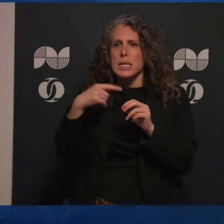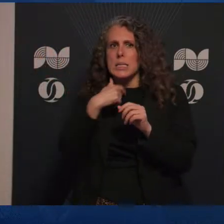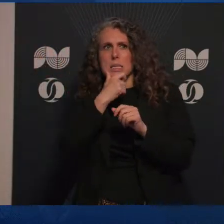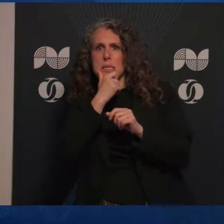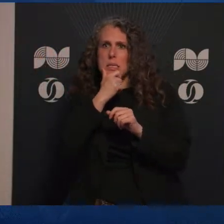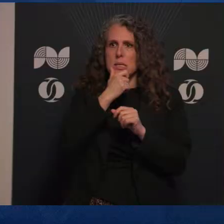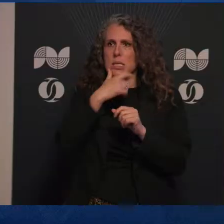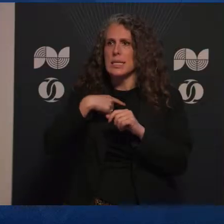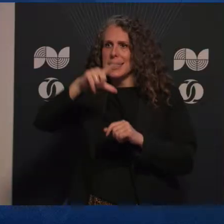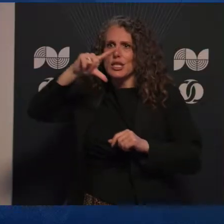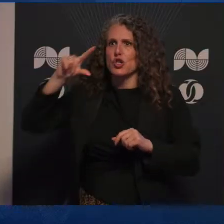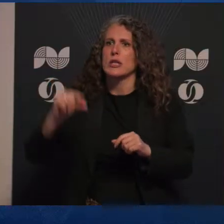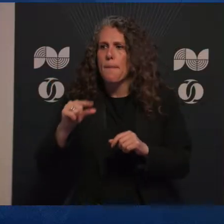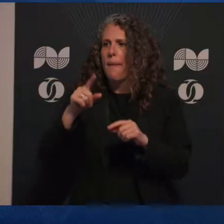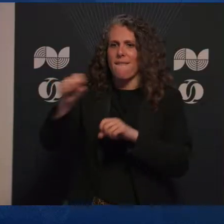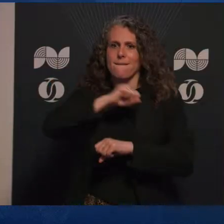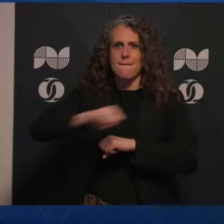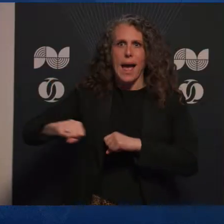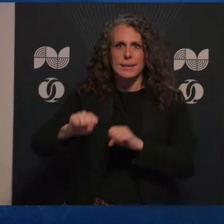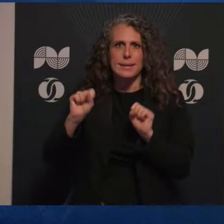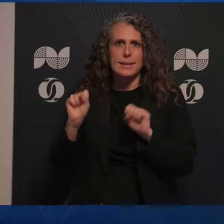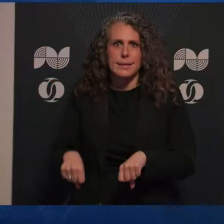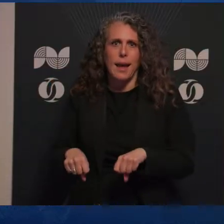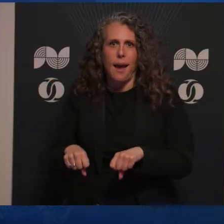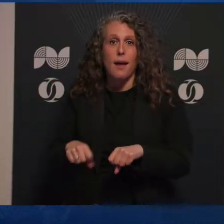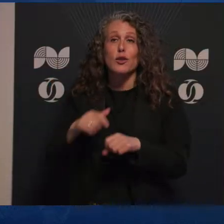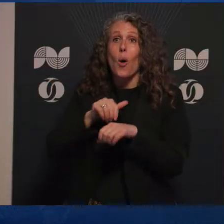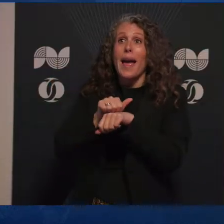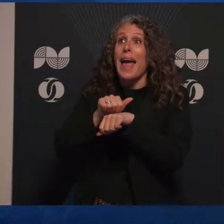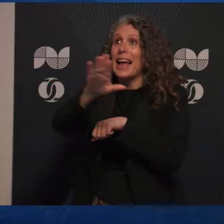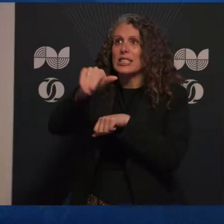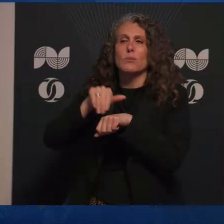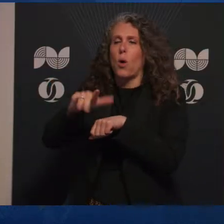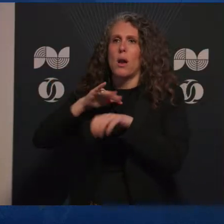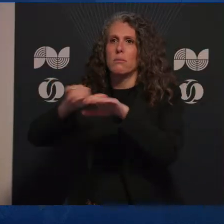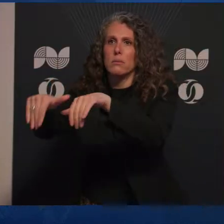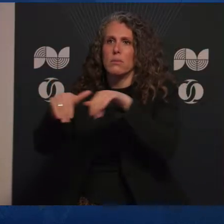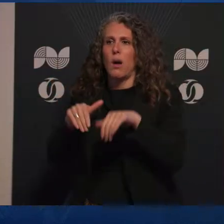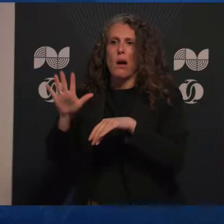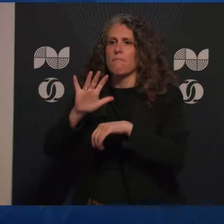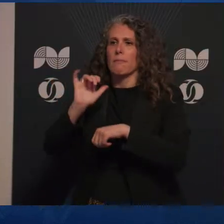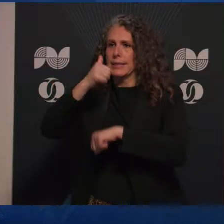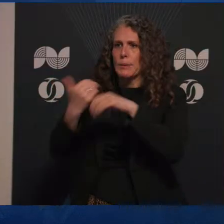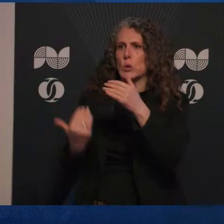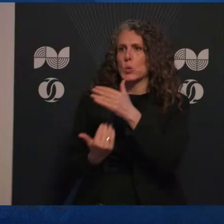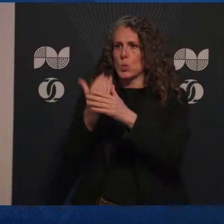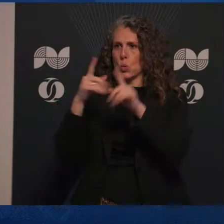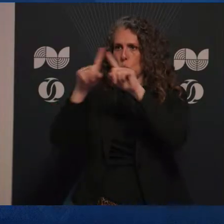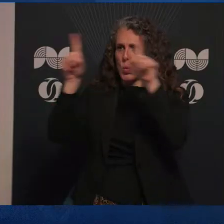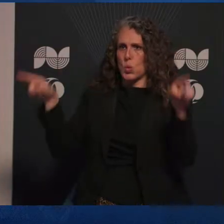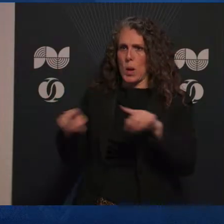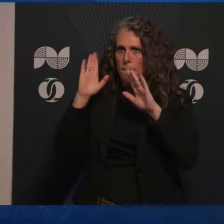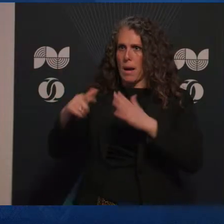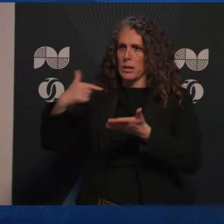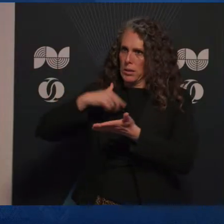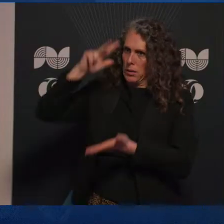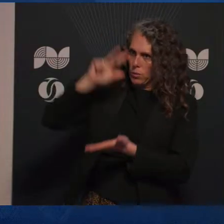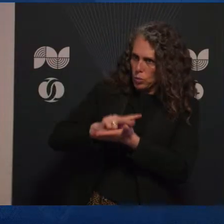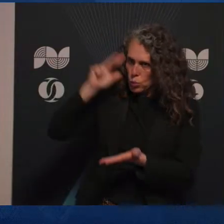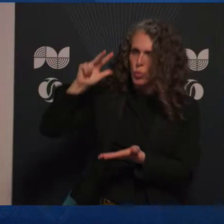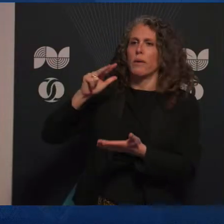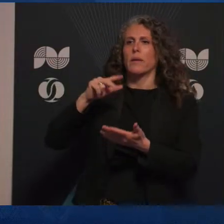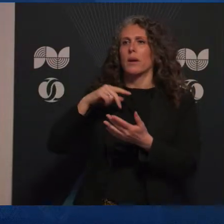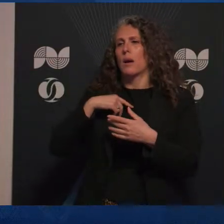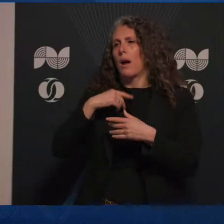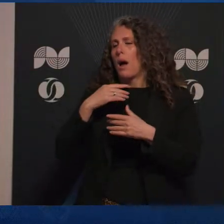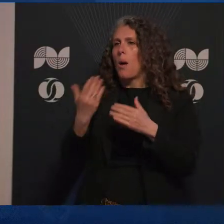meaning you restrict exports by introducing licensing requirement or outright bans. You restrict